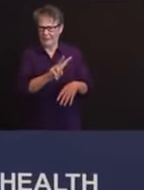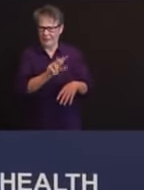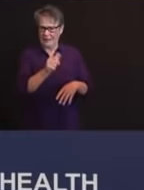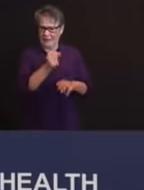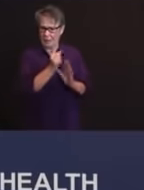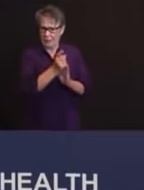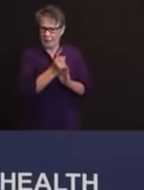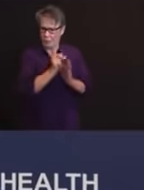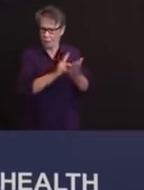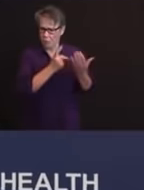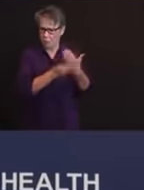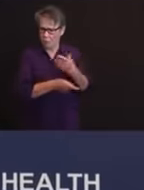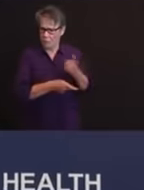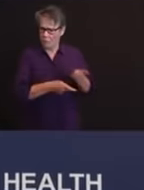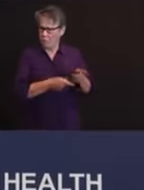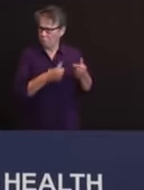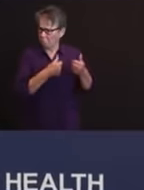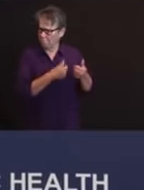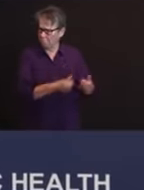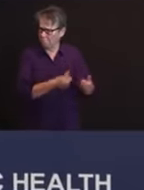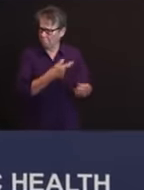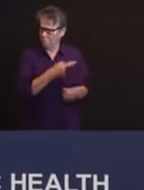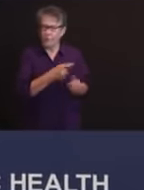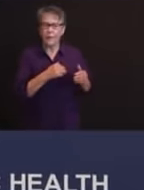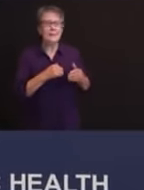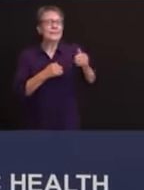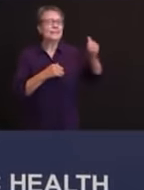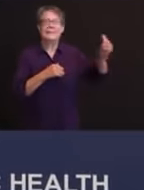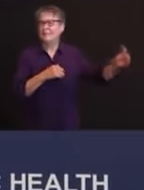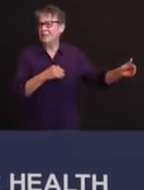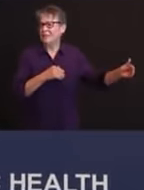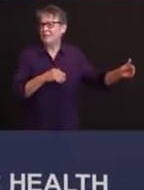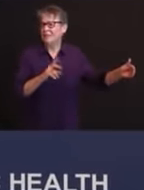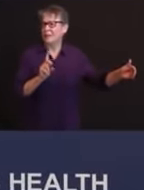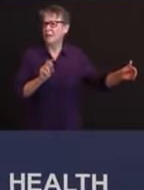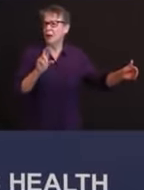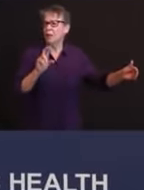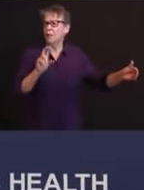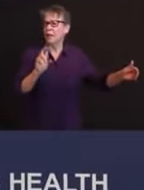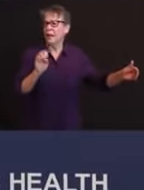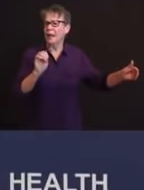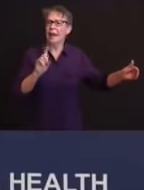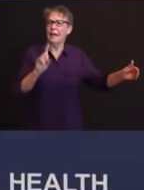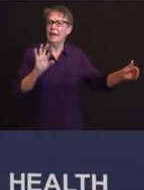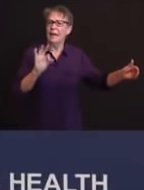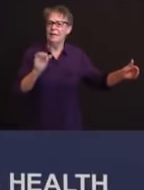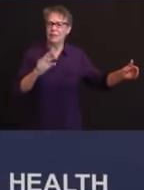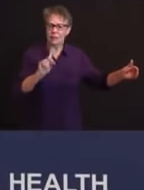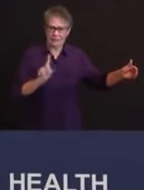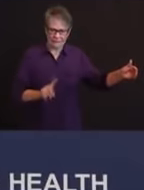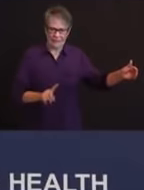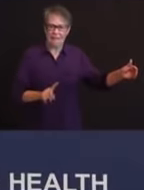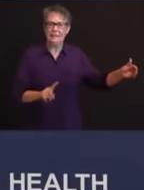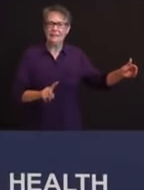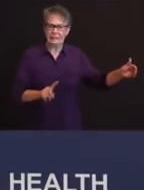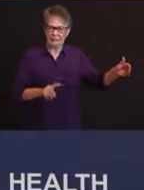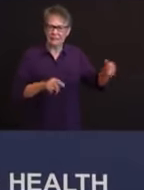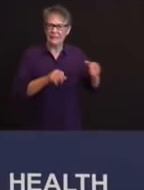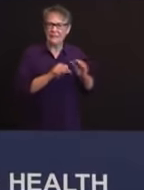familiar face, the Department of Health's Communicable Disease Service Medical Director, Dr. Ed Lifshitz. Ed, good to have you back. To my far